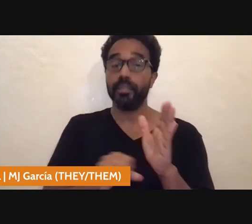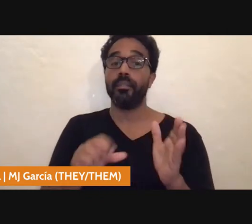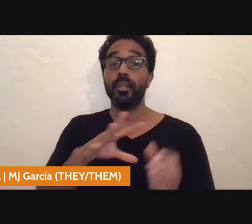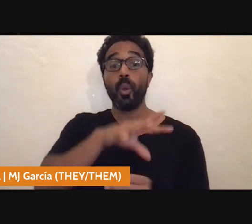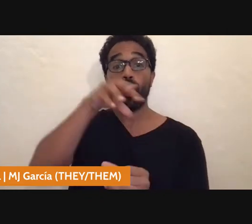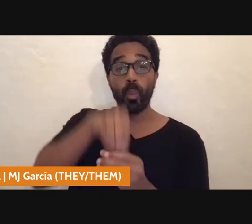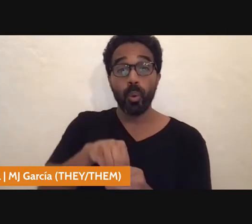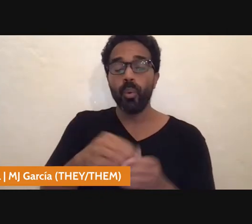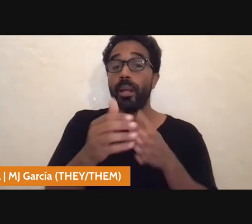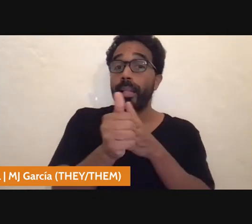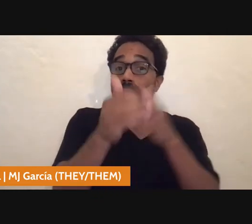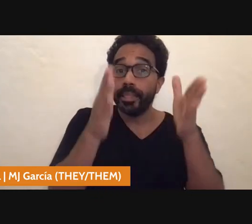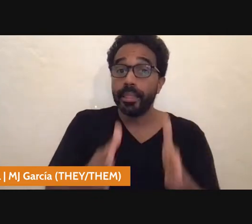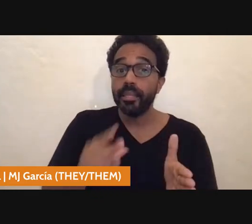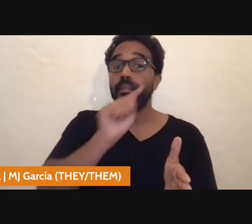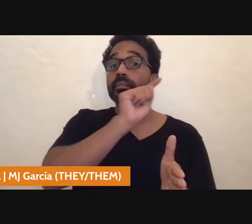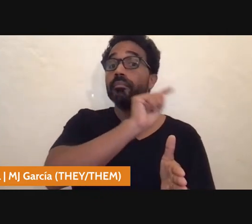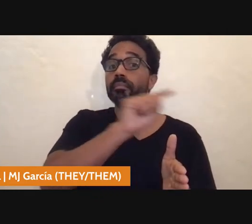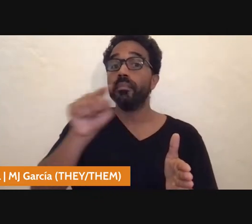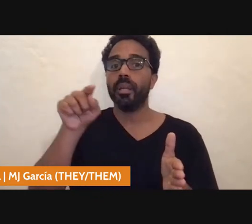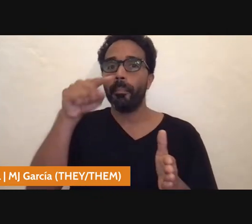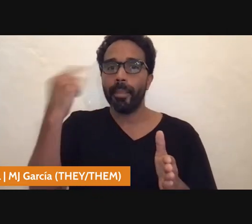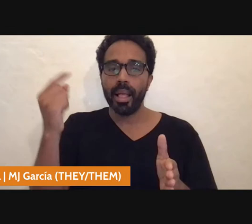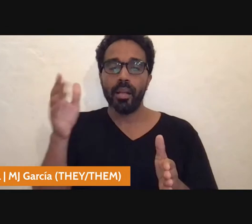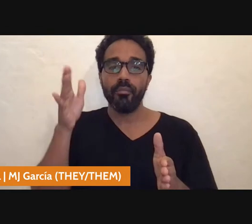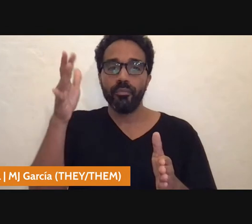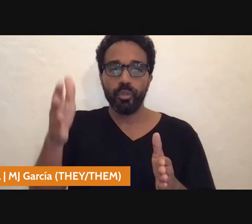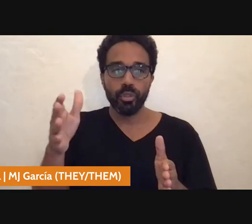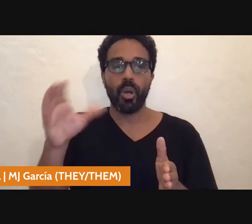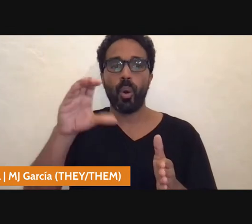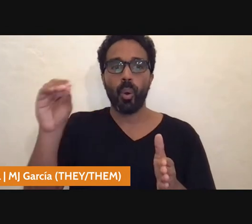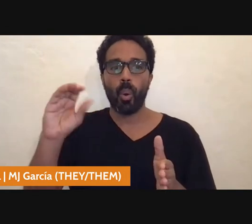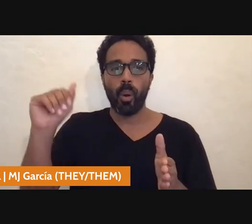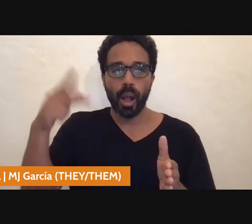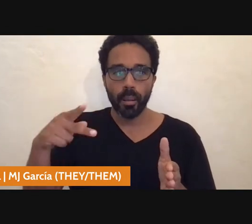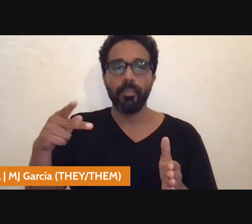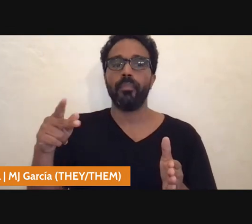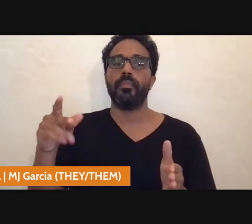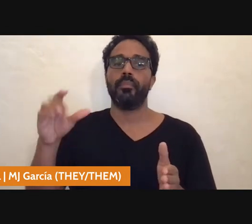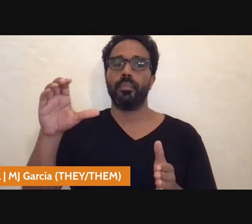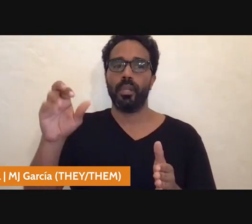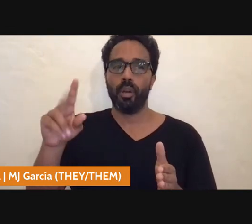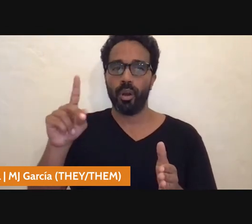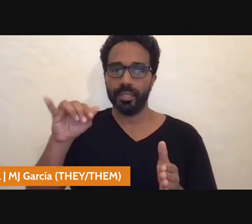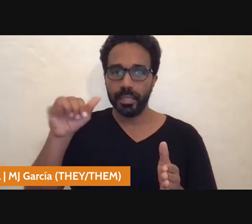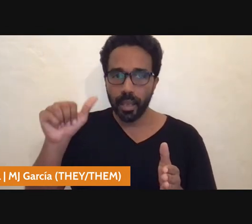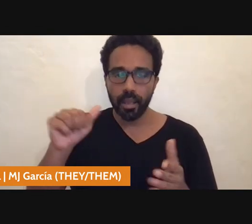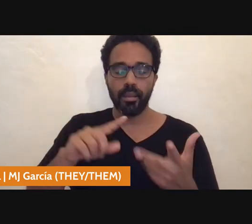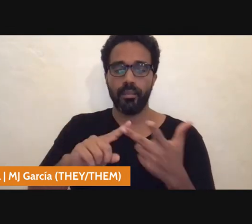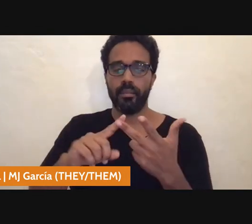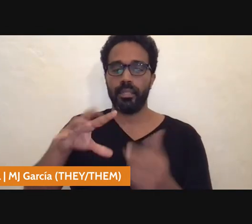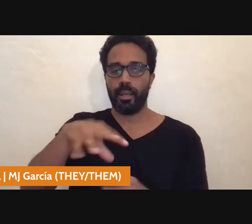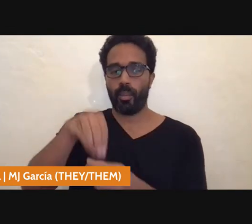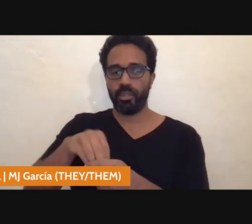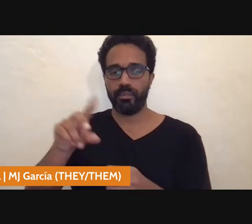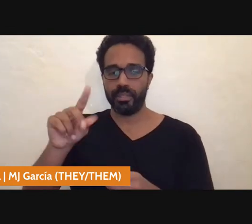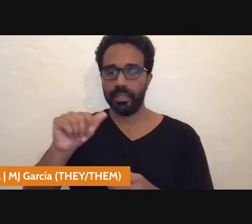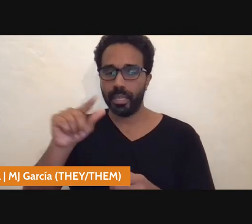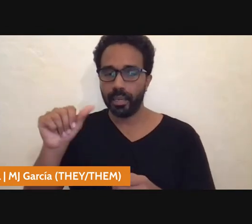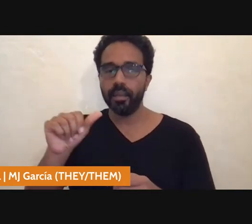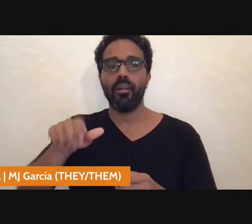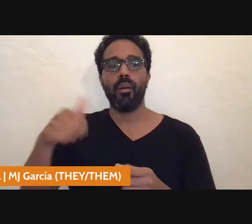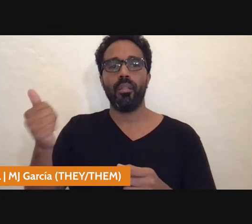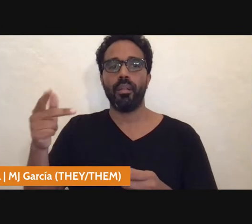Fund, Community Foundation of Snohomish County, Cardia, Inclusive Data, Pivotal